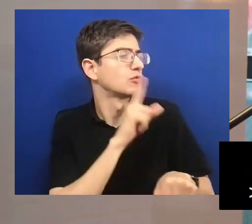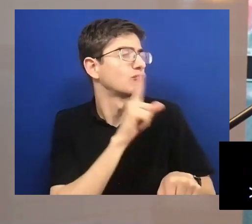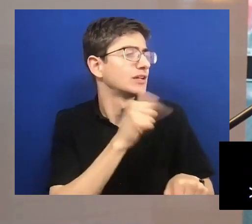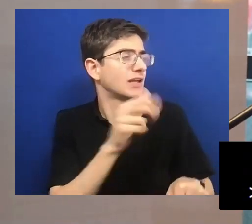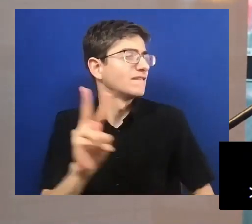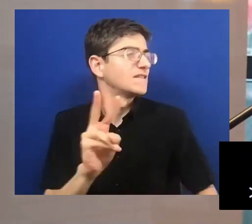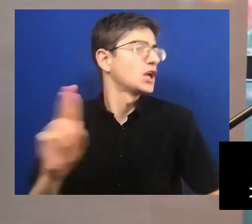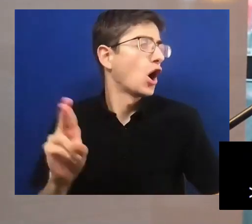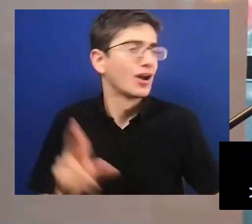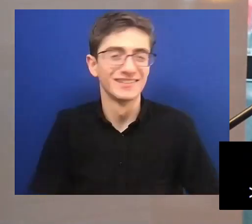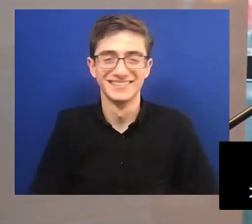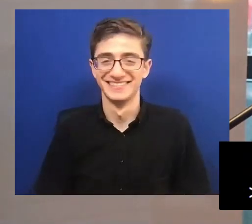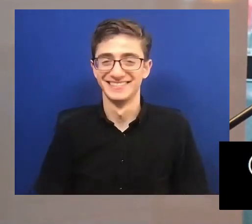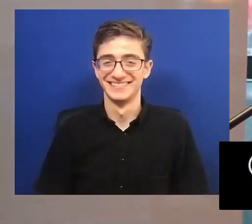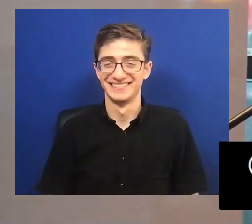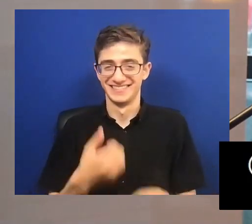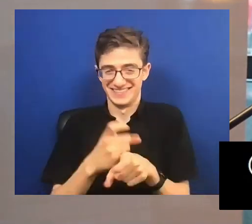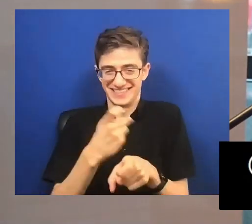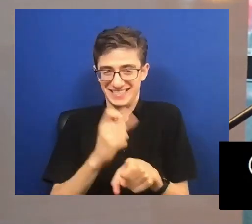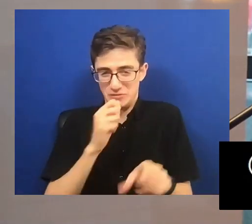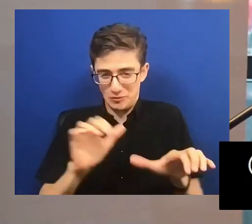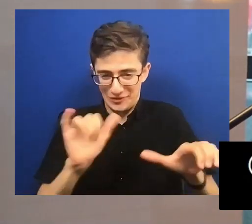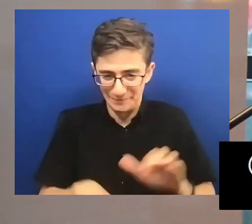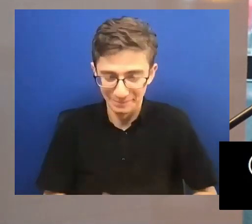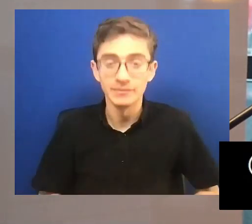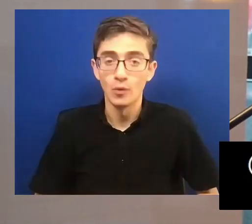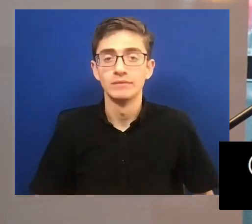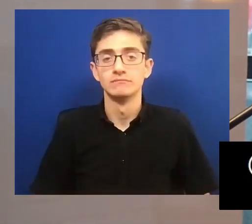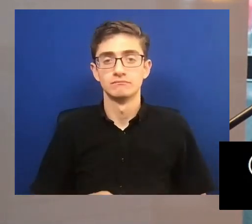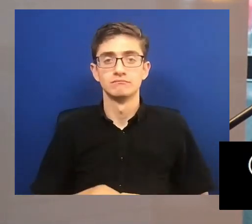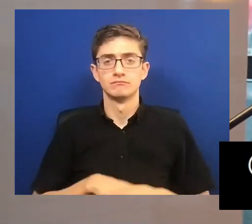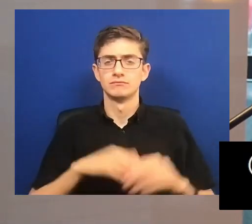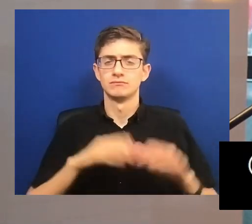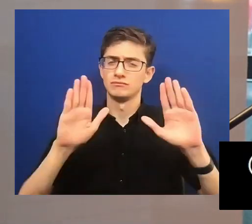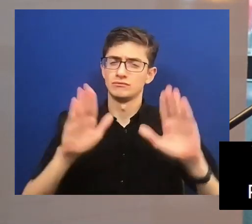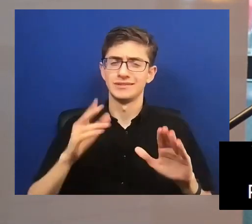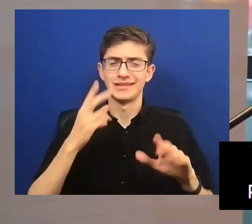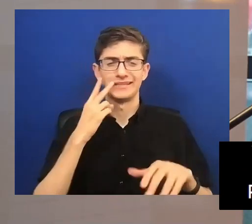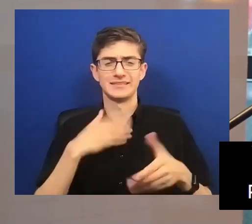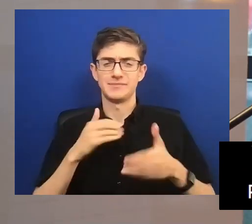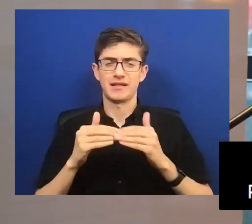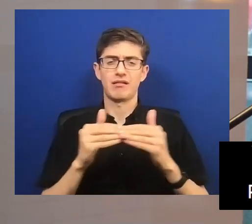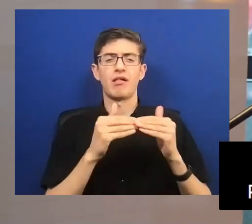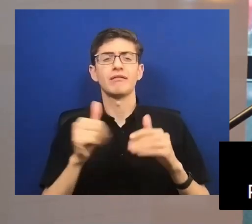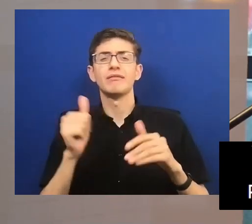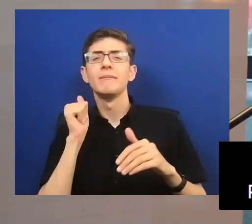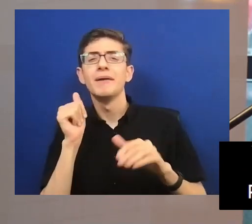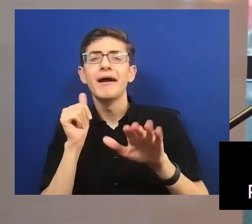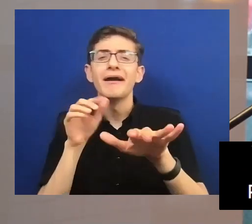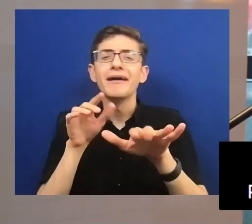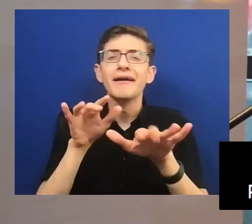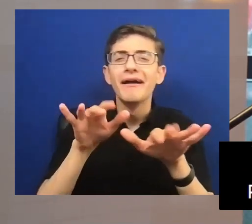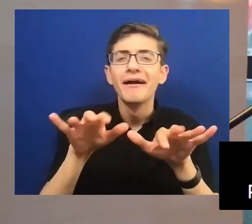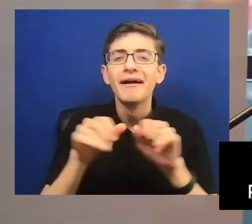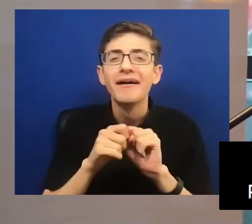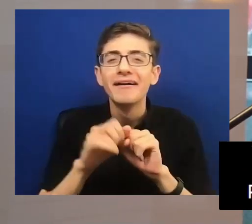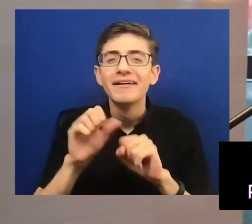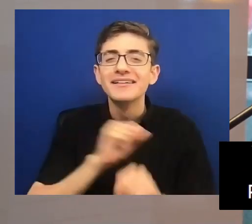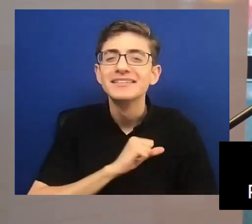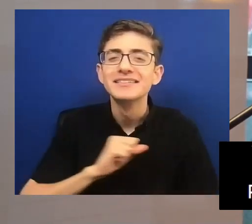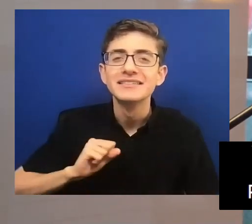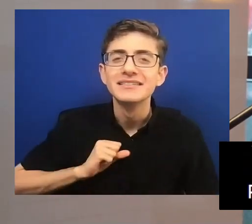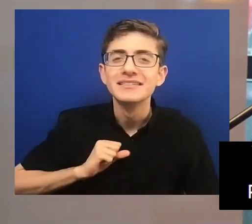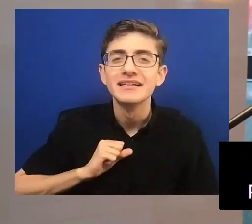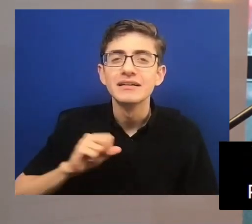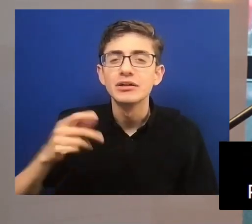it. It is great. This is a great opportunity. I see my colleague in the back, Senator Lord